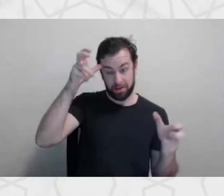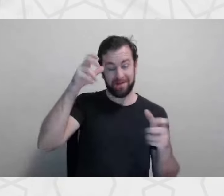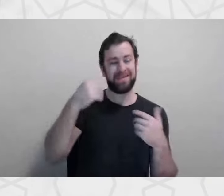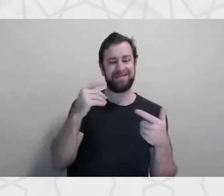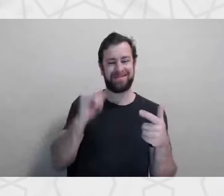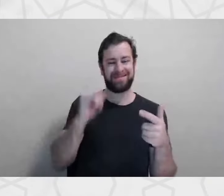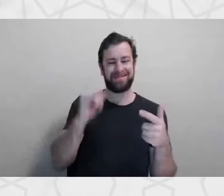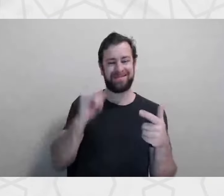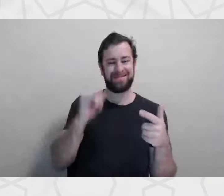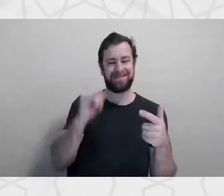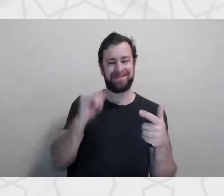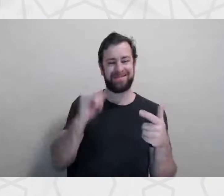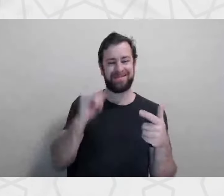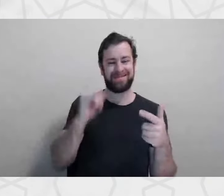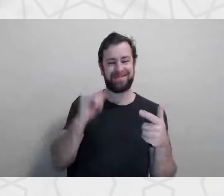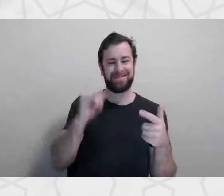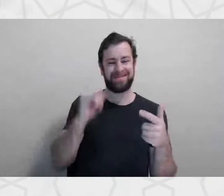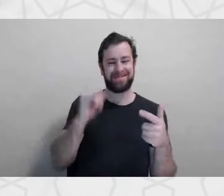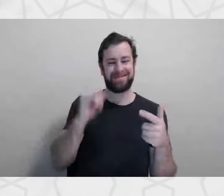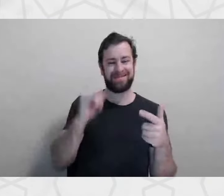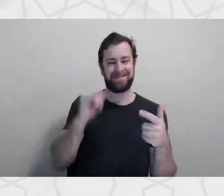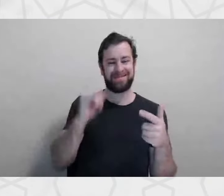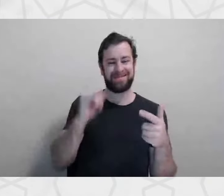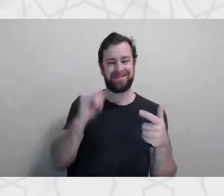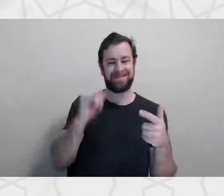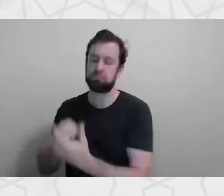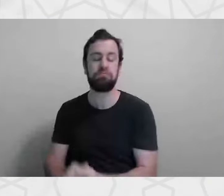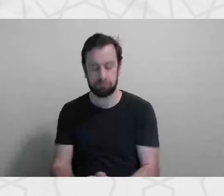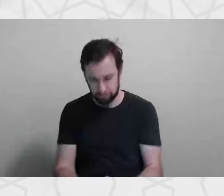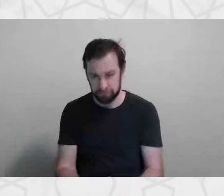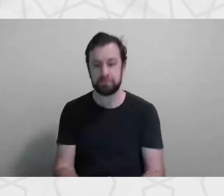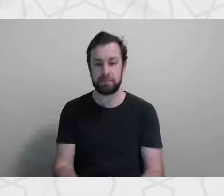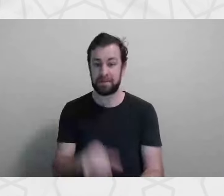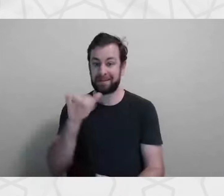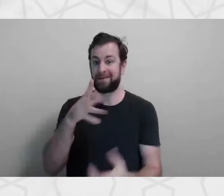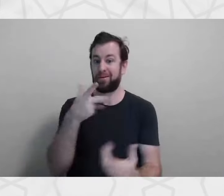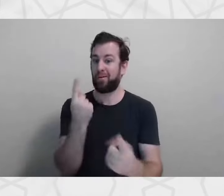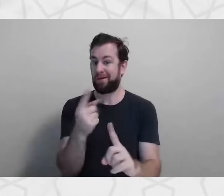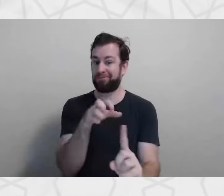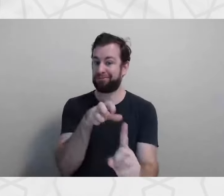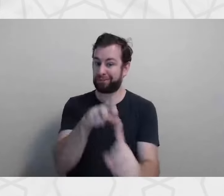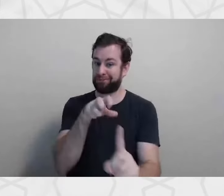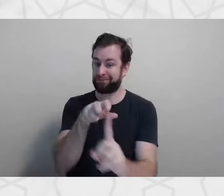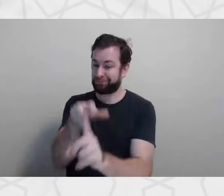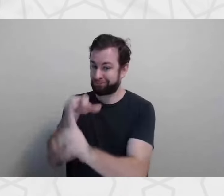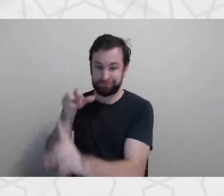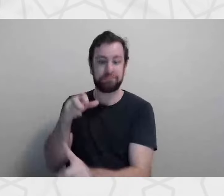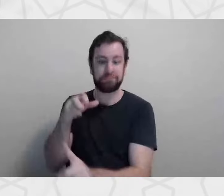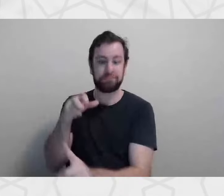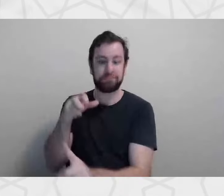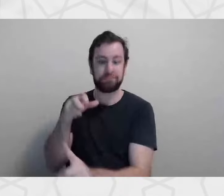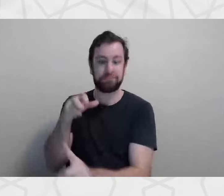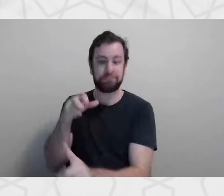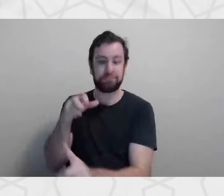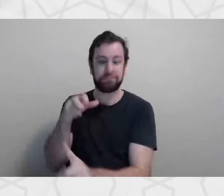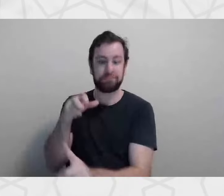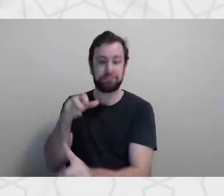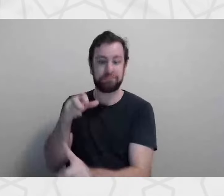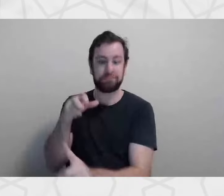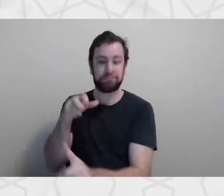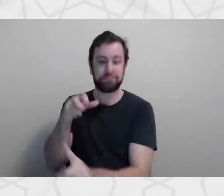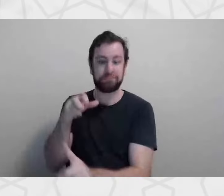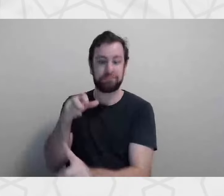us in many ways, and that is one of the traps that is coming to us today in so many